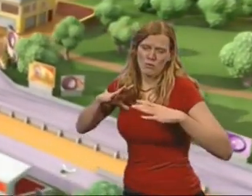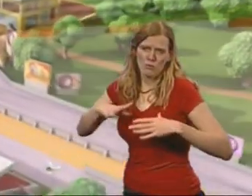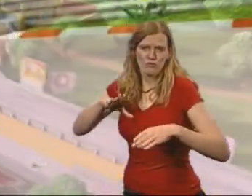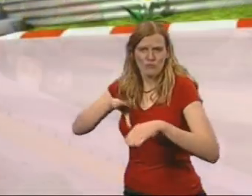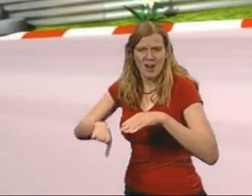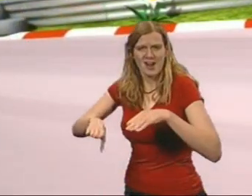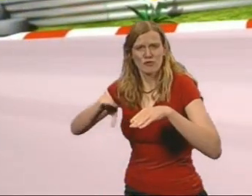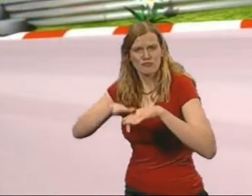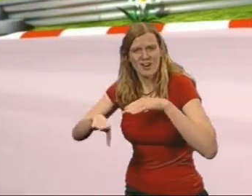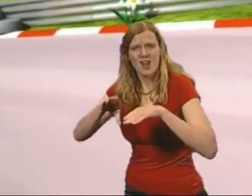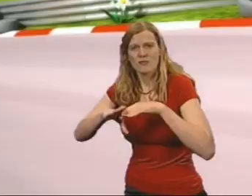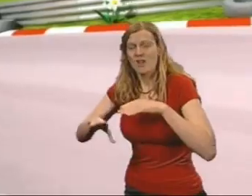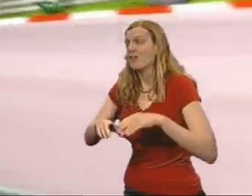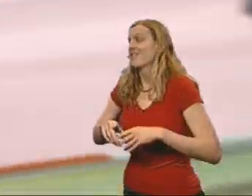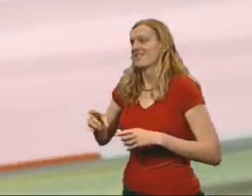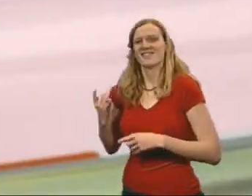the track.